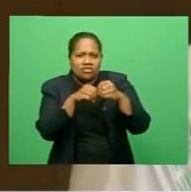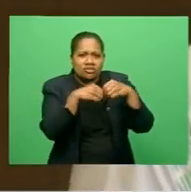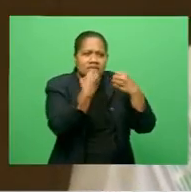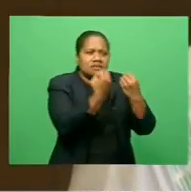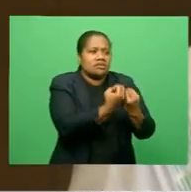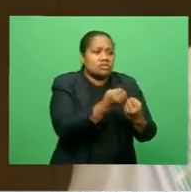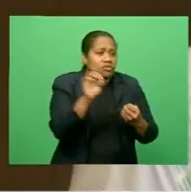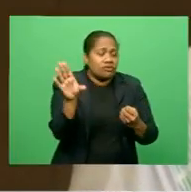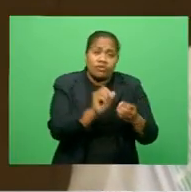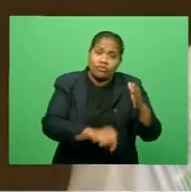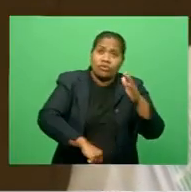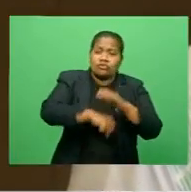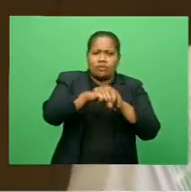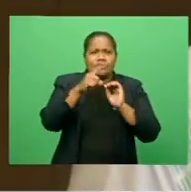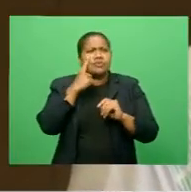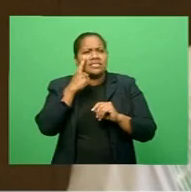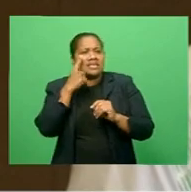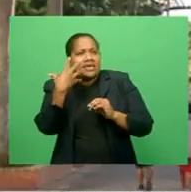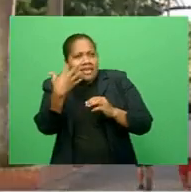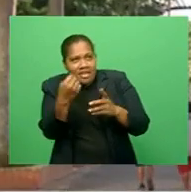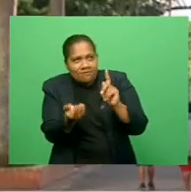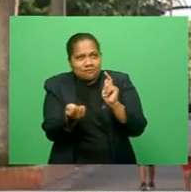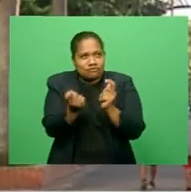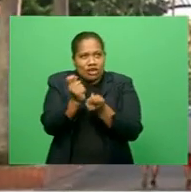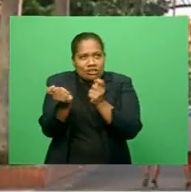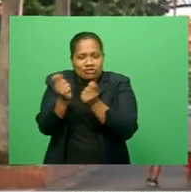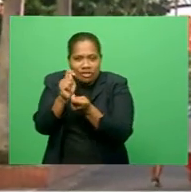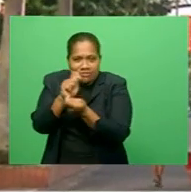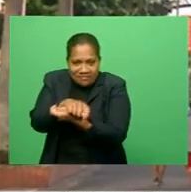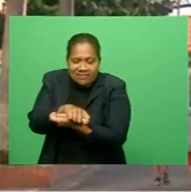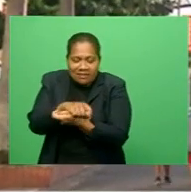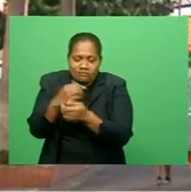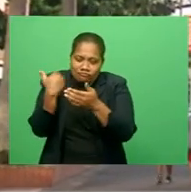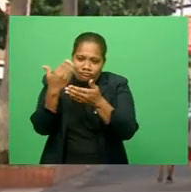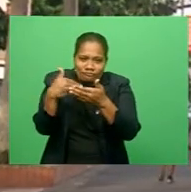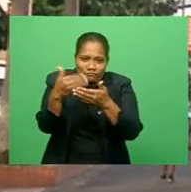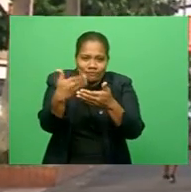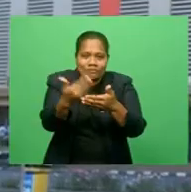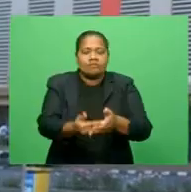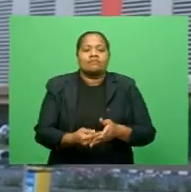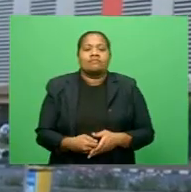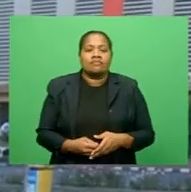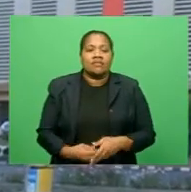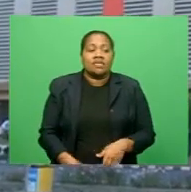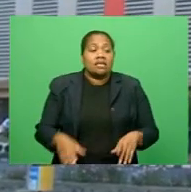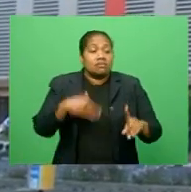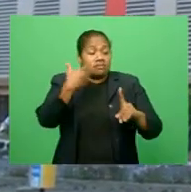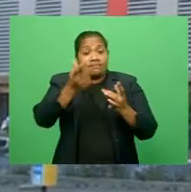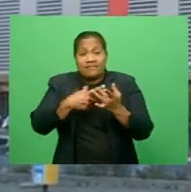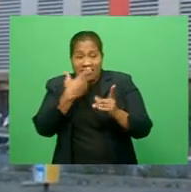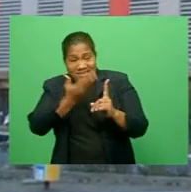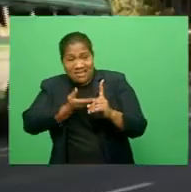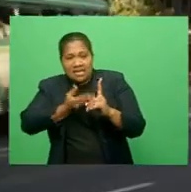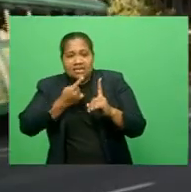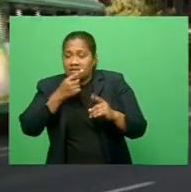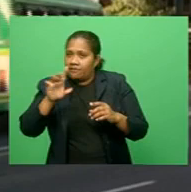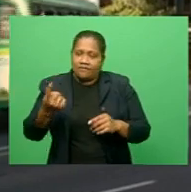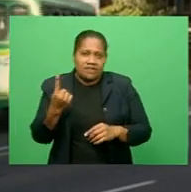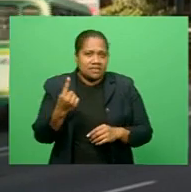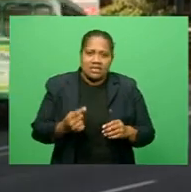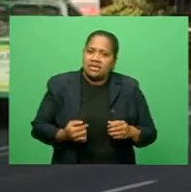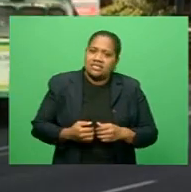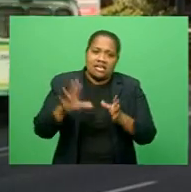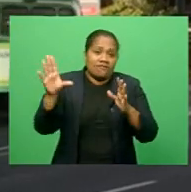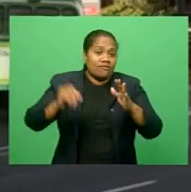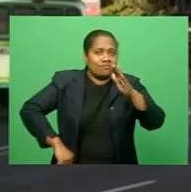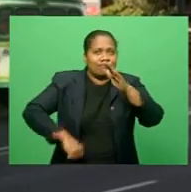top, hopefully you can see incremental change over time. FHRI President Kameli Mbatiweti says it starts from the heads of the